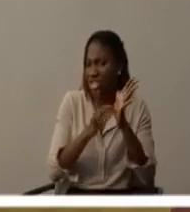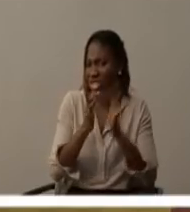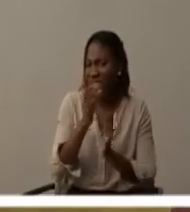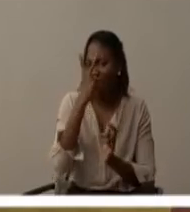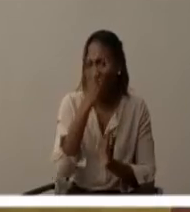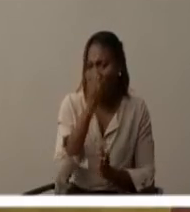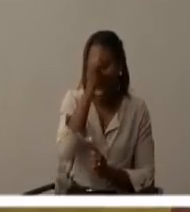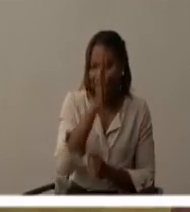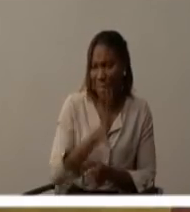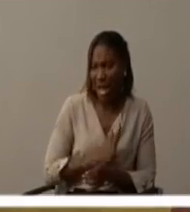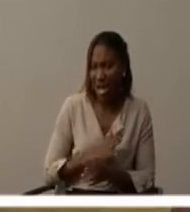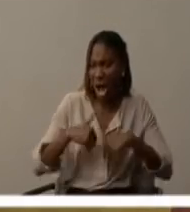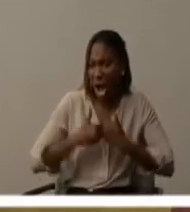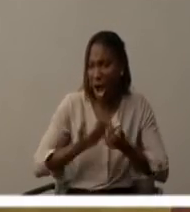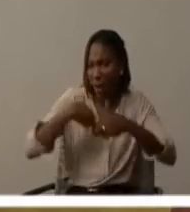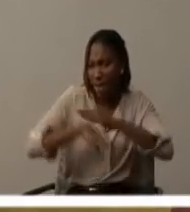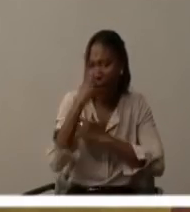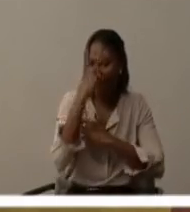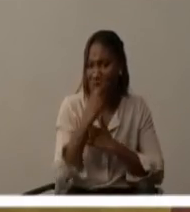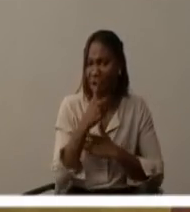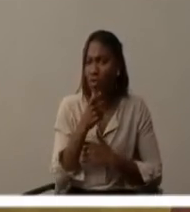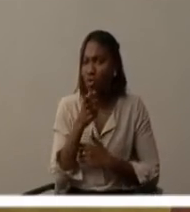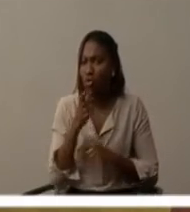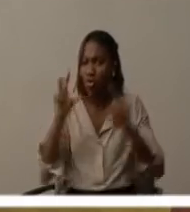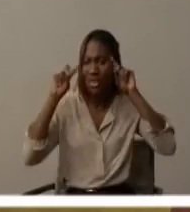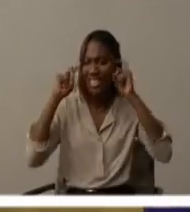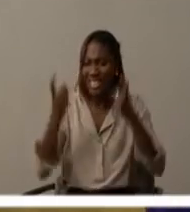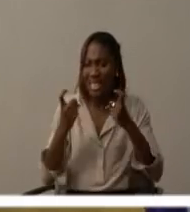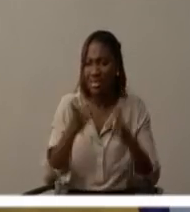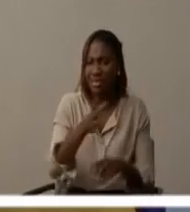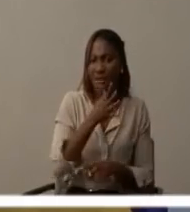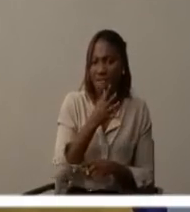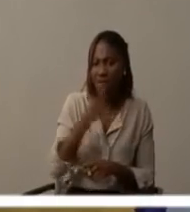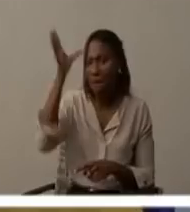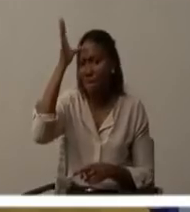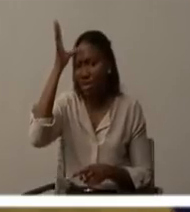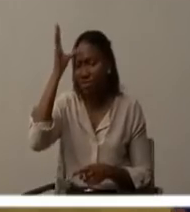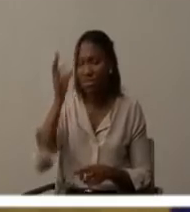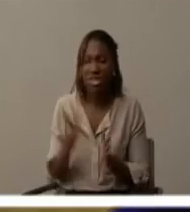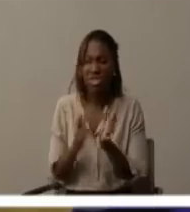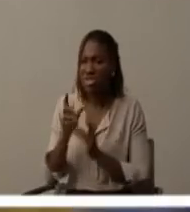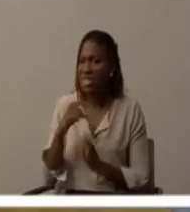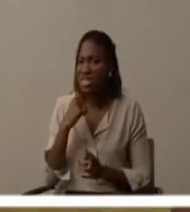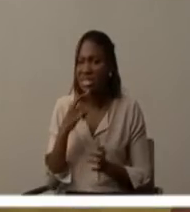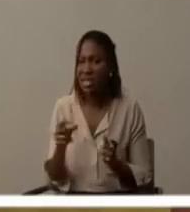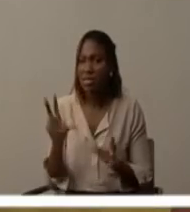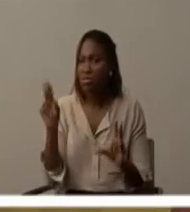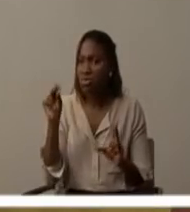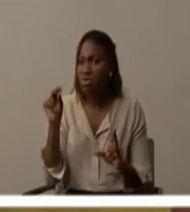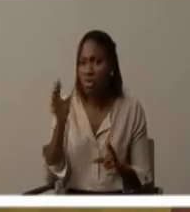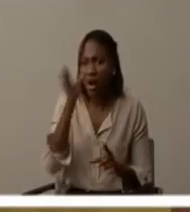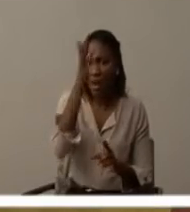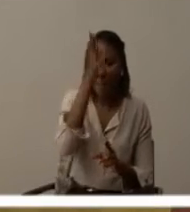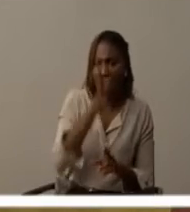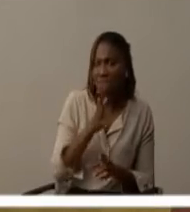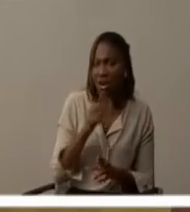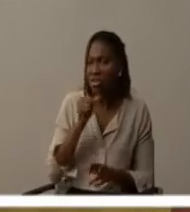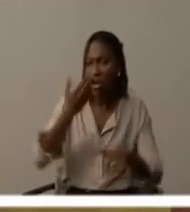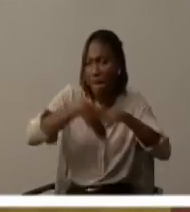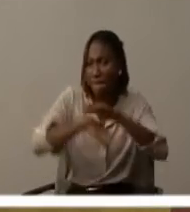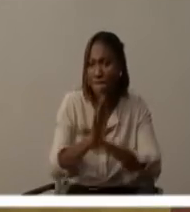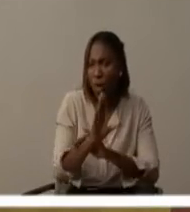father? Jesus said, neither of them. He was born this way that the glory of God may be revealed. So